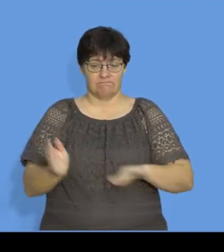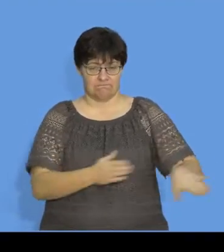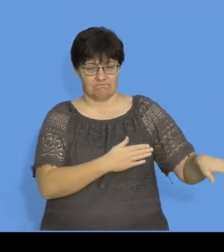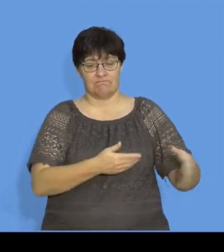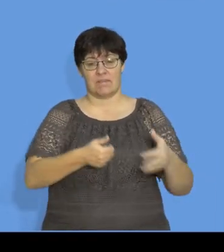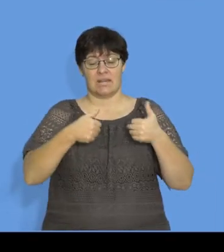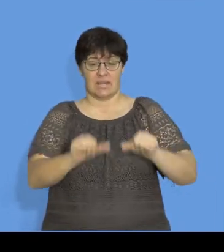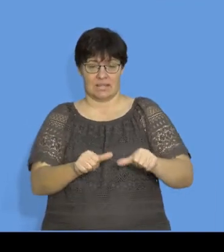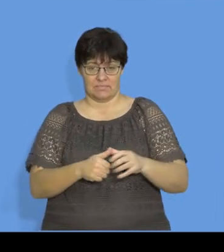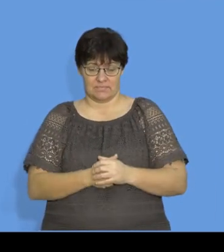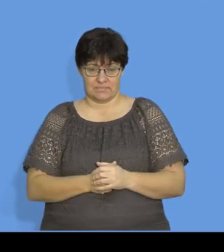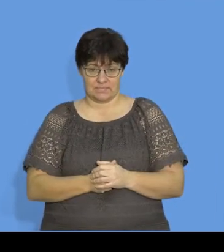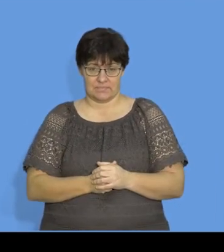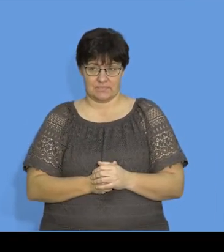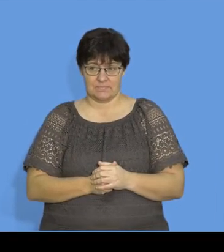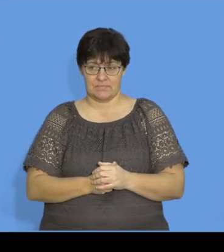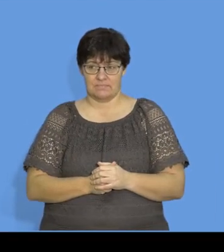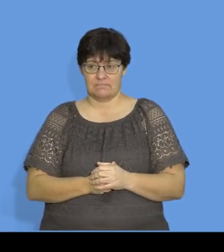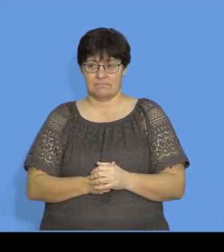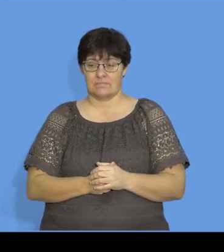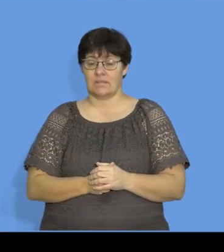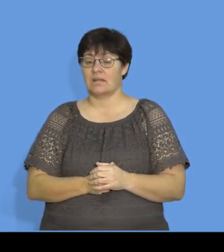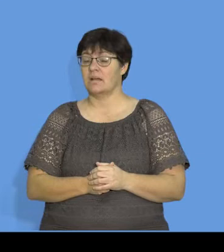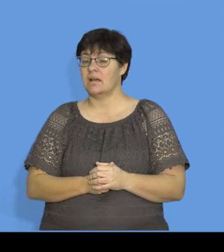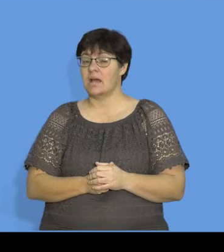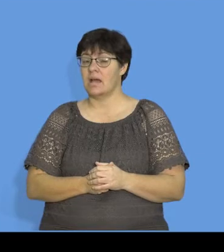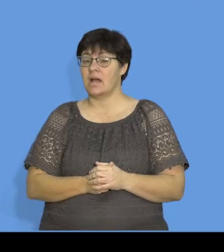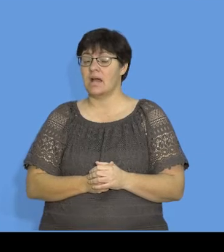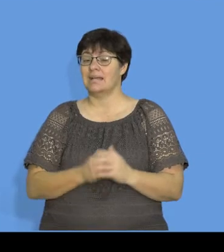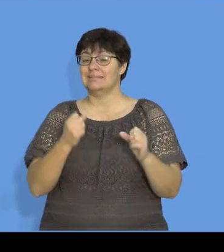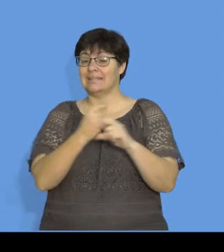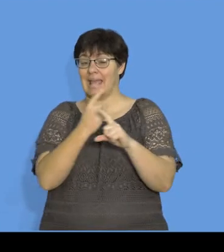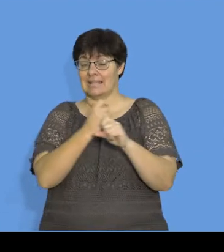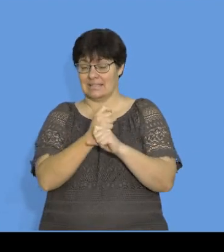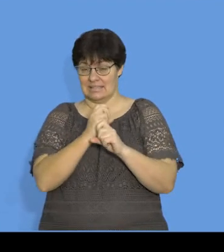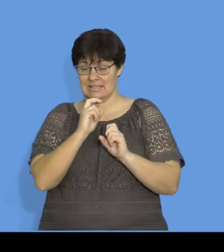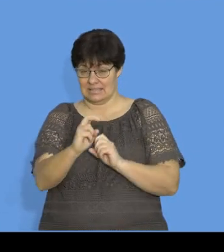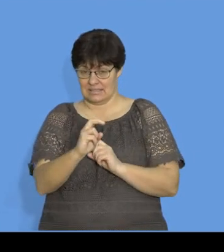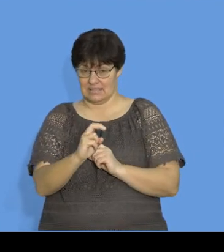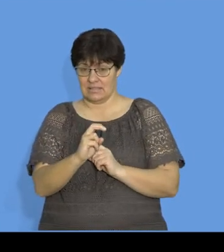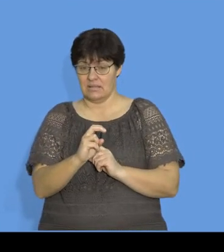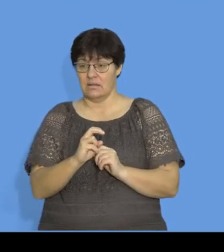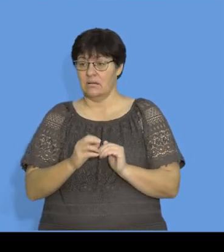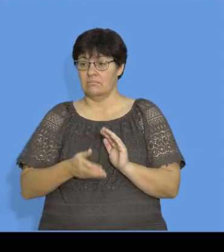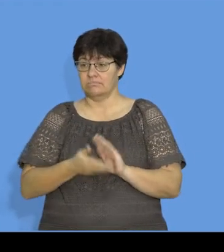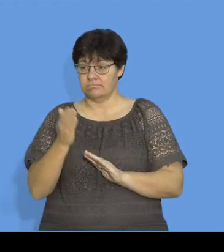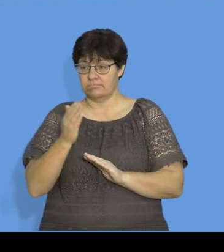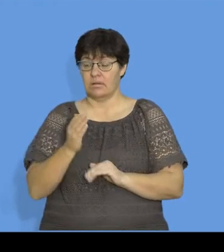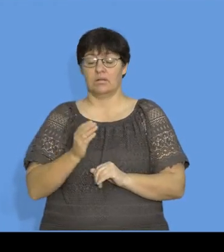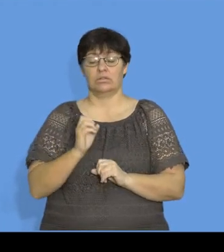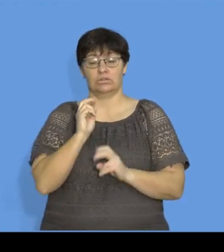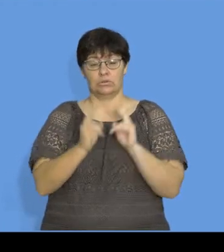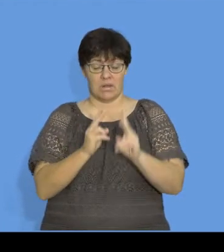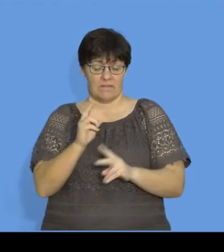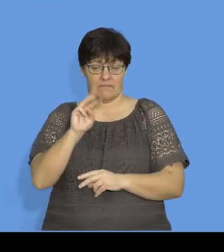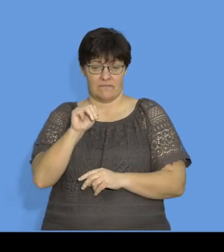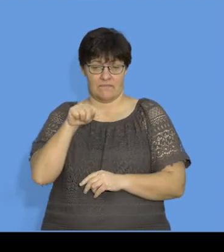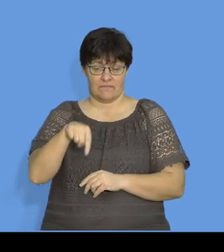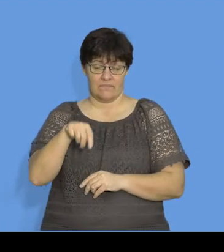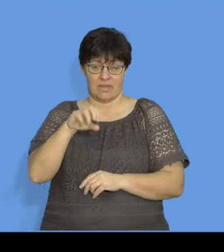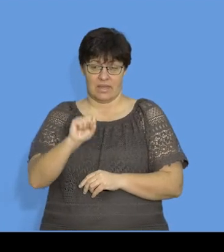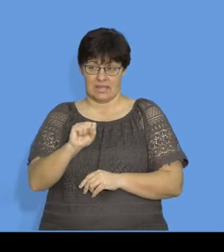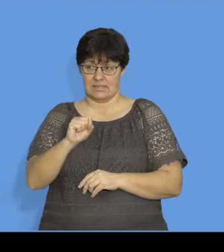one. So here we go. A minibus is traveling at 12.